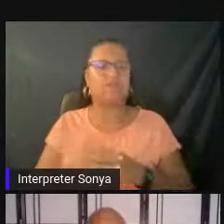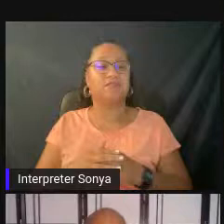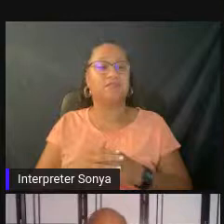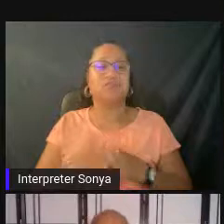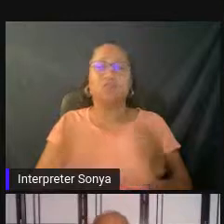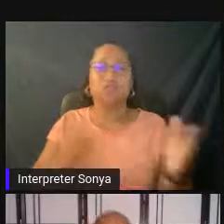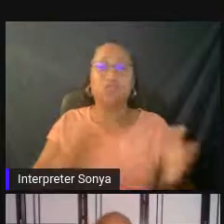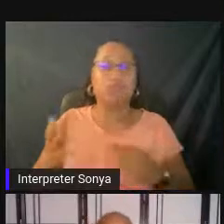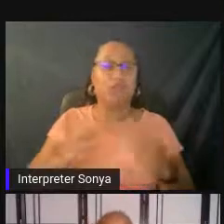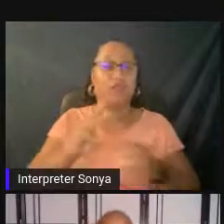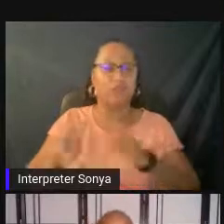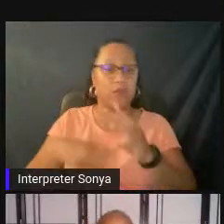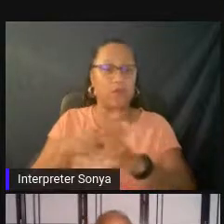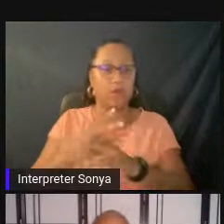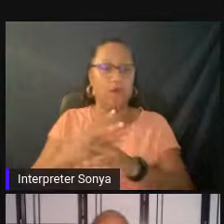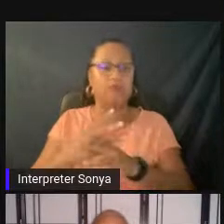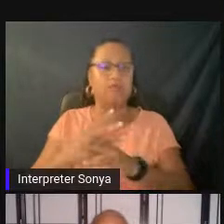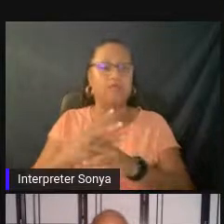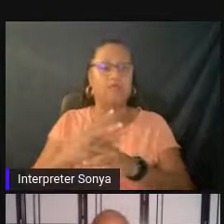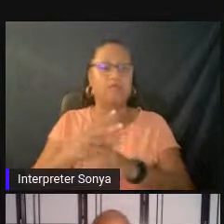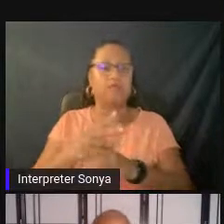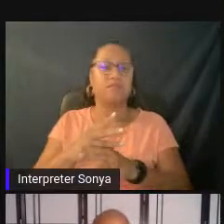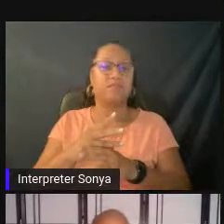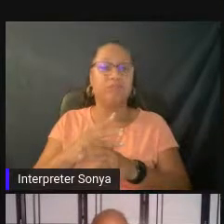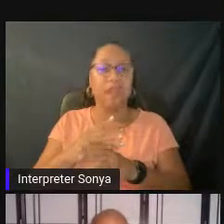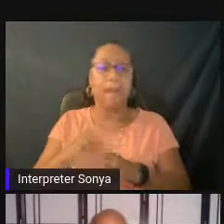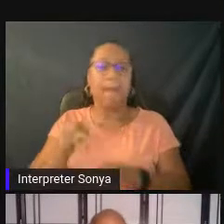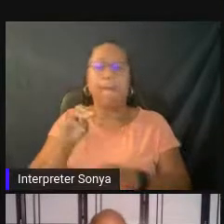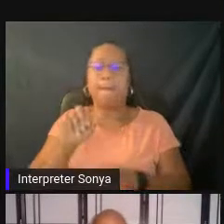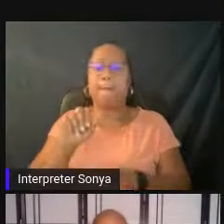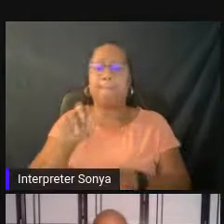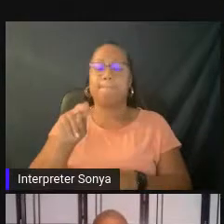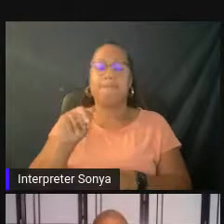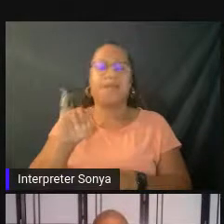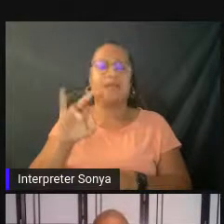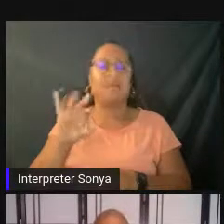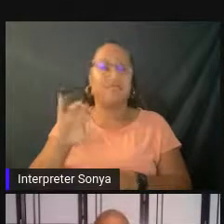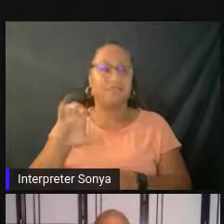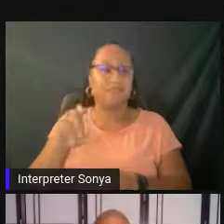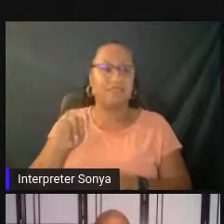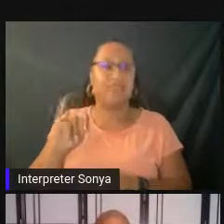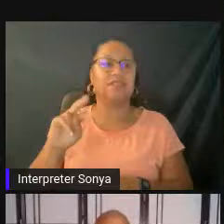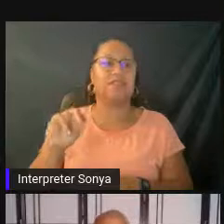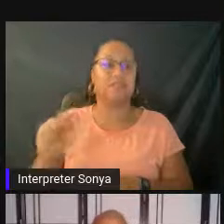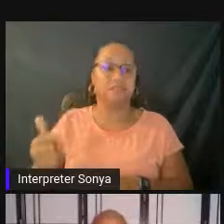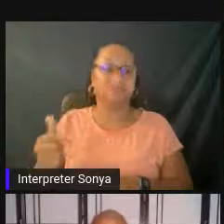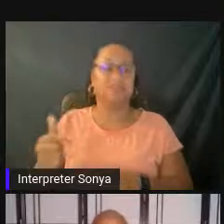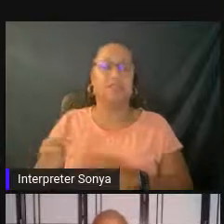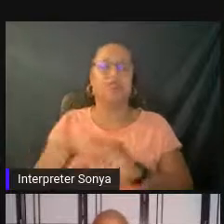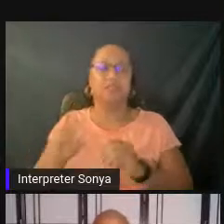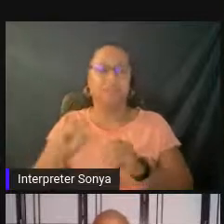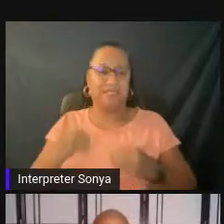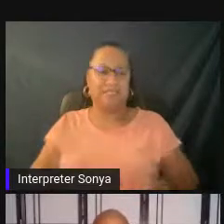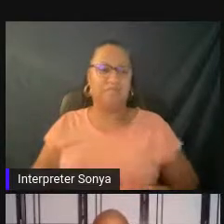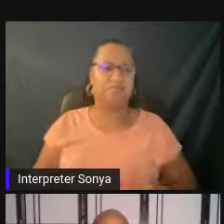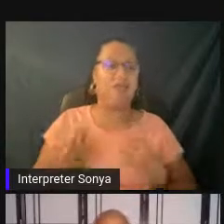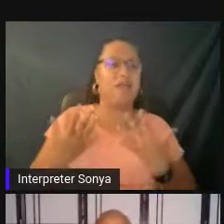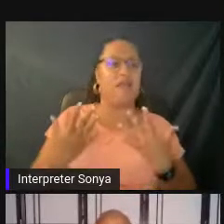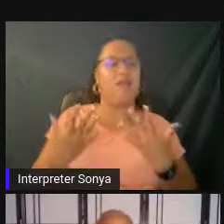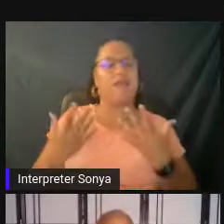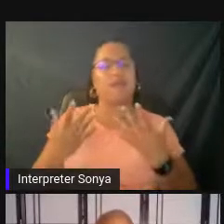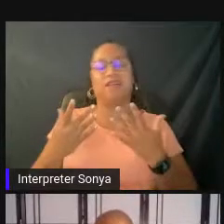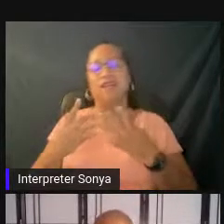serving the world, manifesting, creating, inspiring, and shining that which is love and